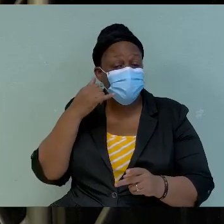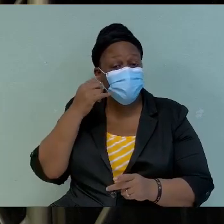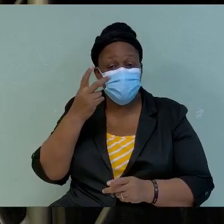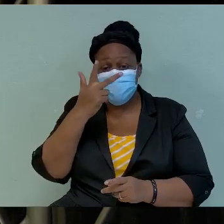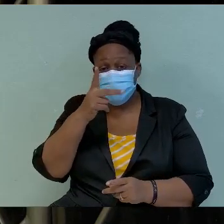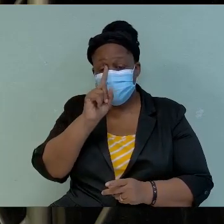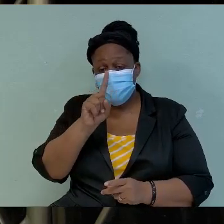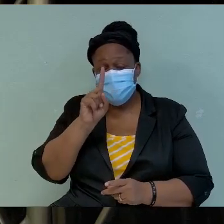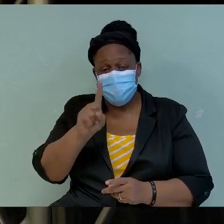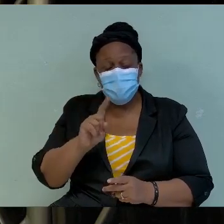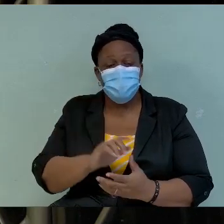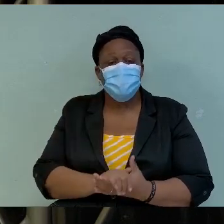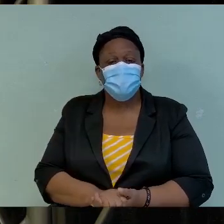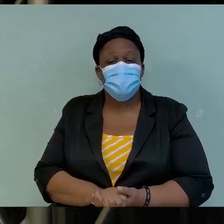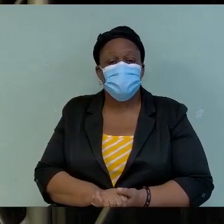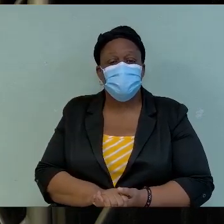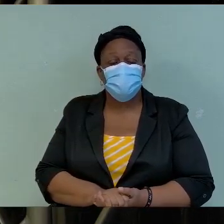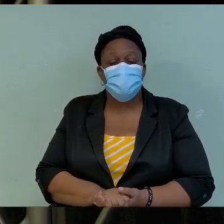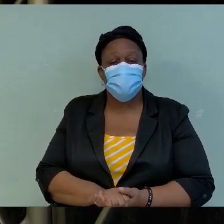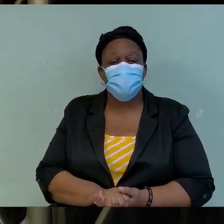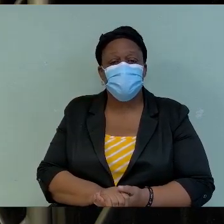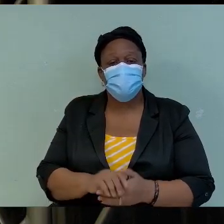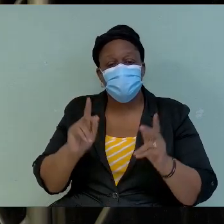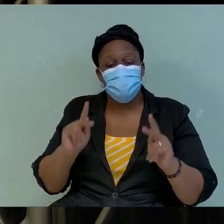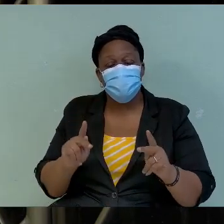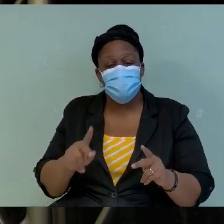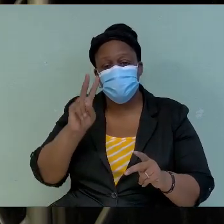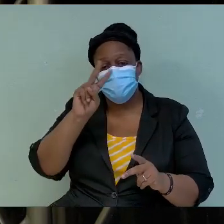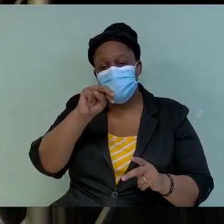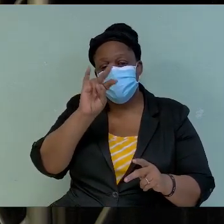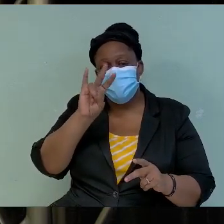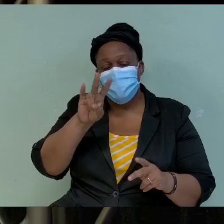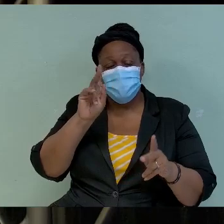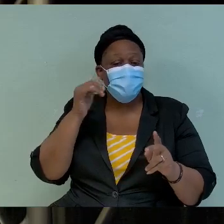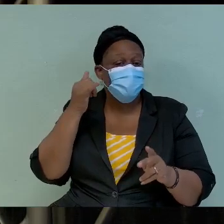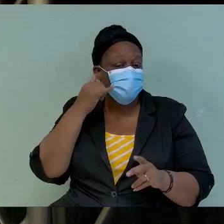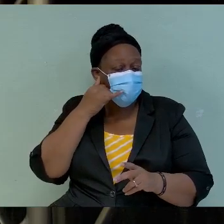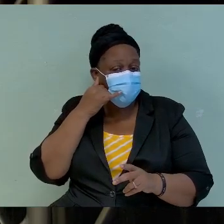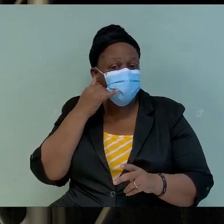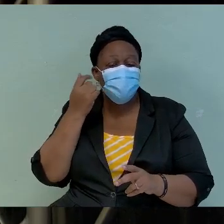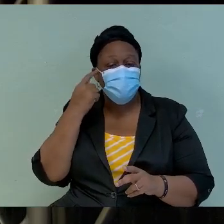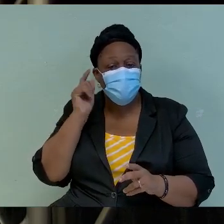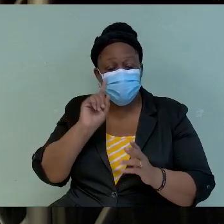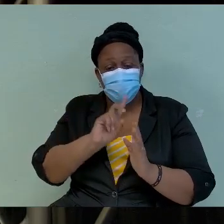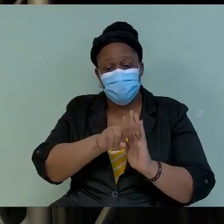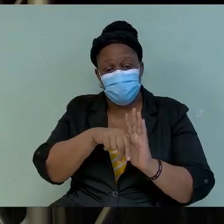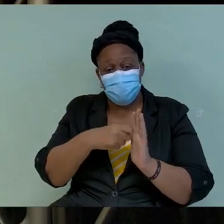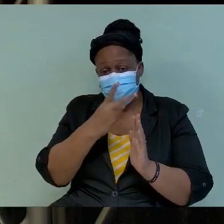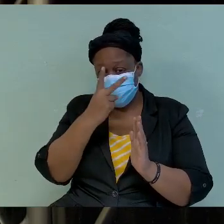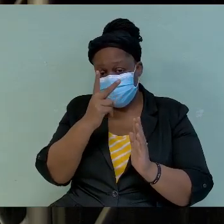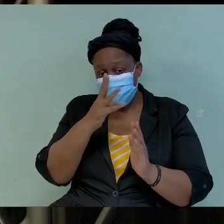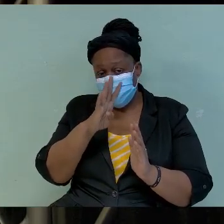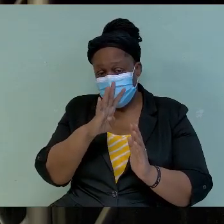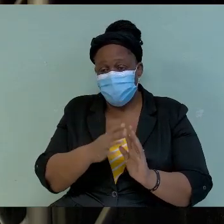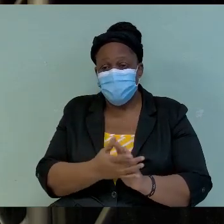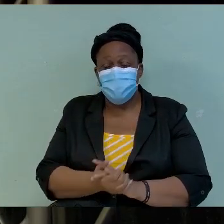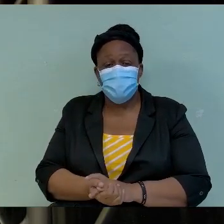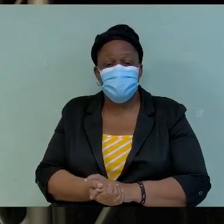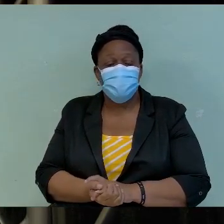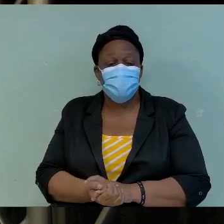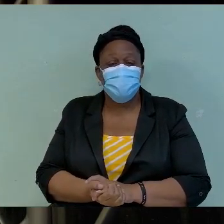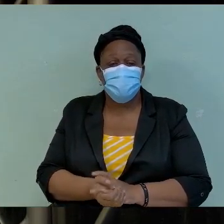311 would have processed a total of 27 calls for the past 24 hours.